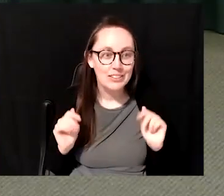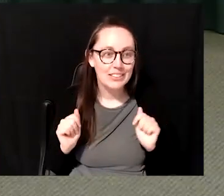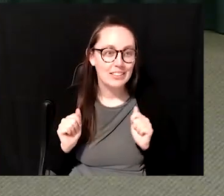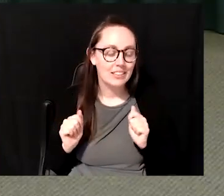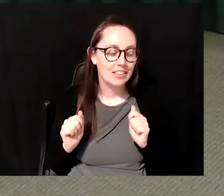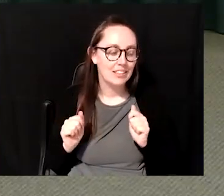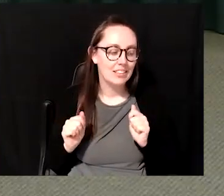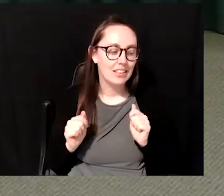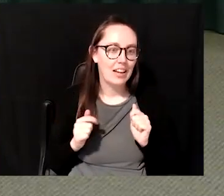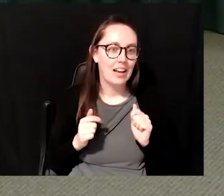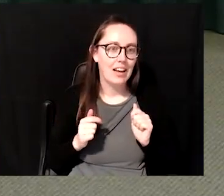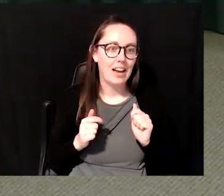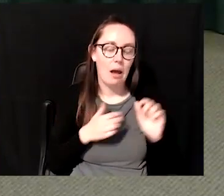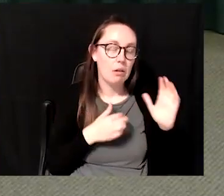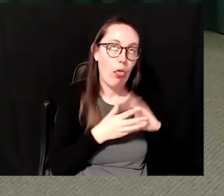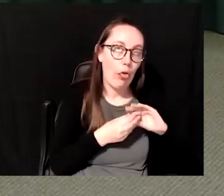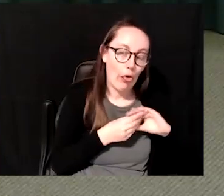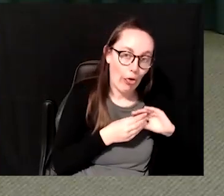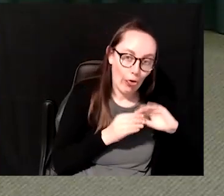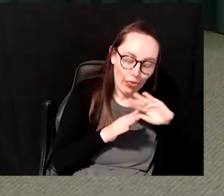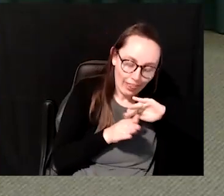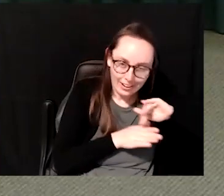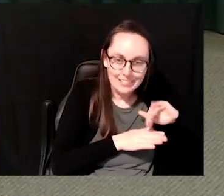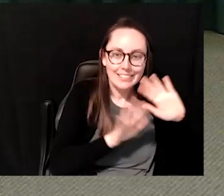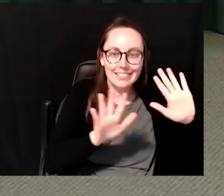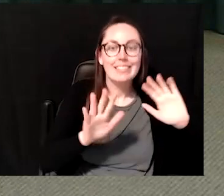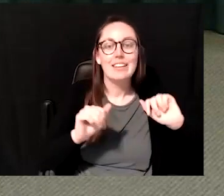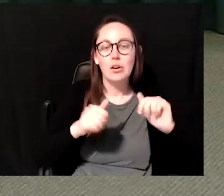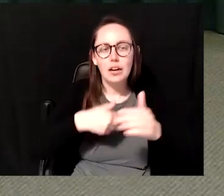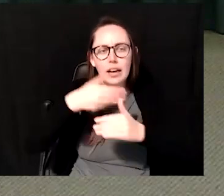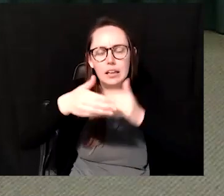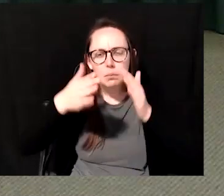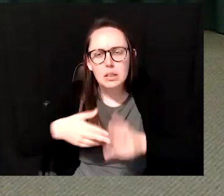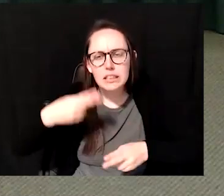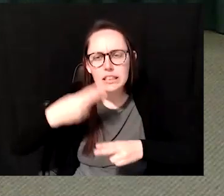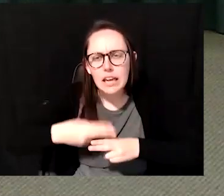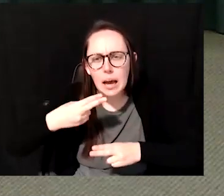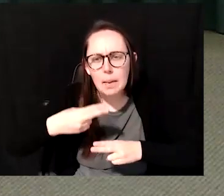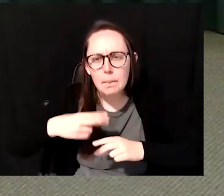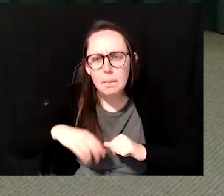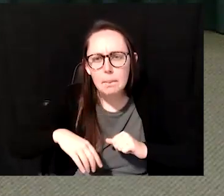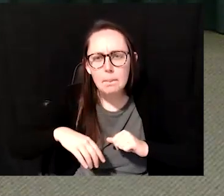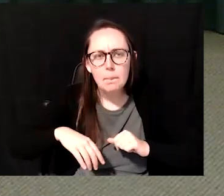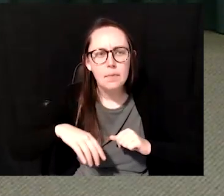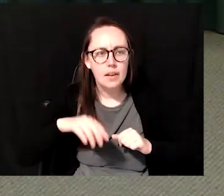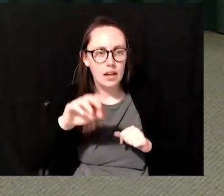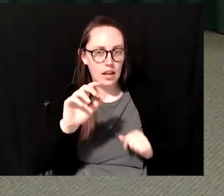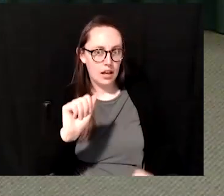okay so uh I can't see that name it's uh Aslan Thompson great